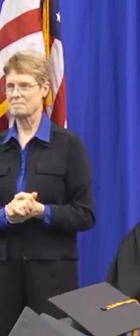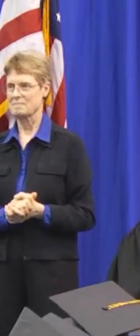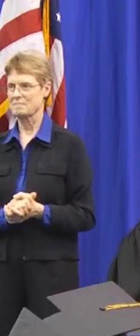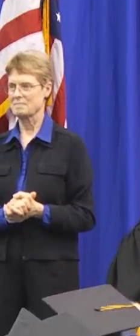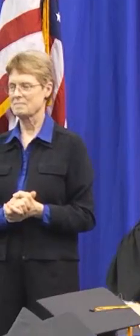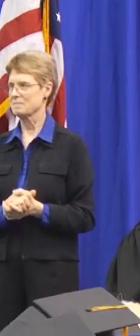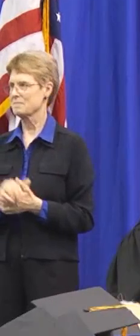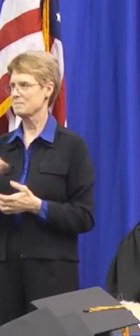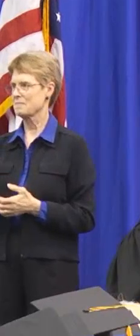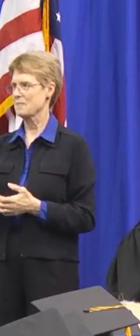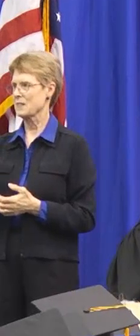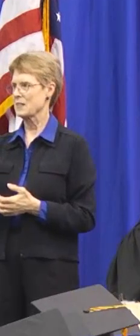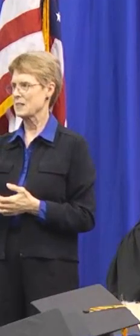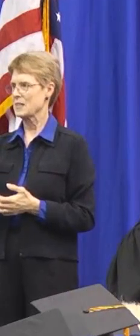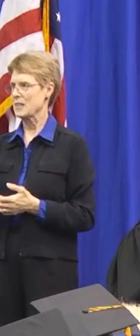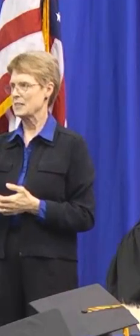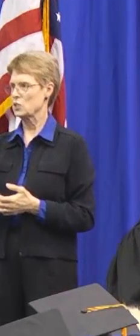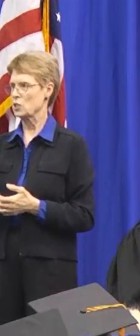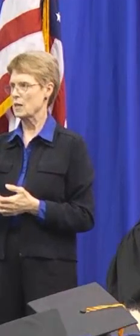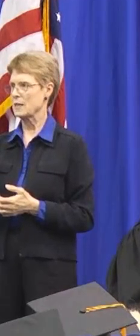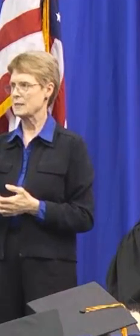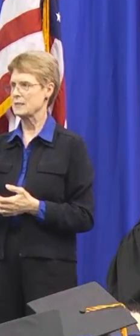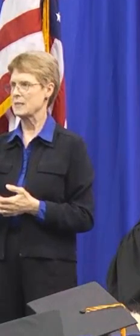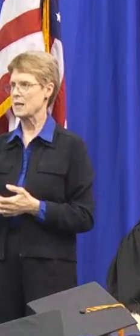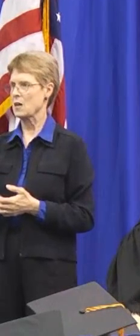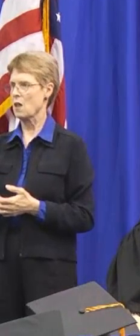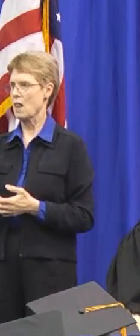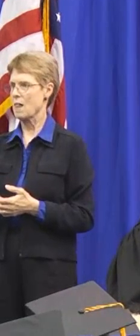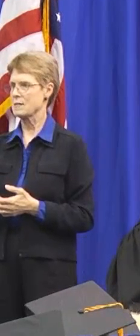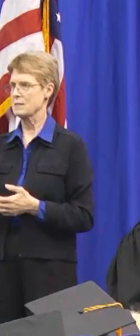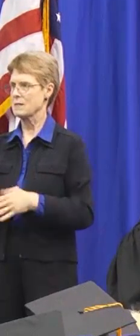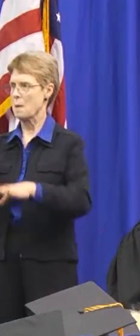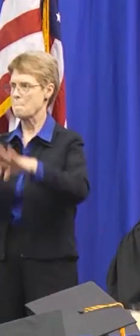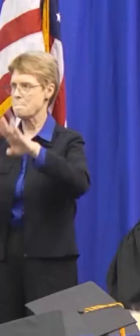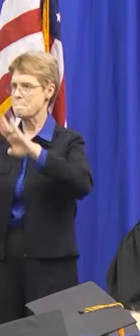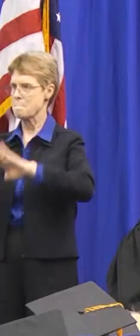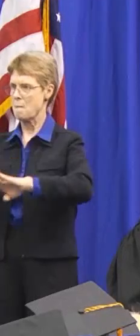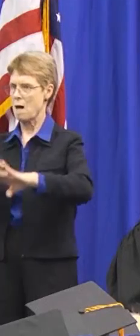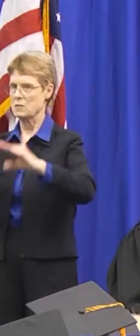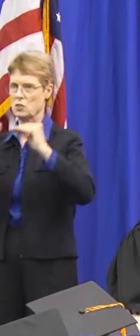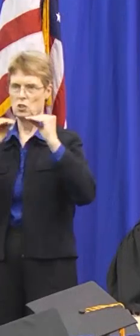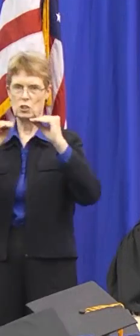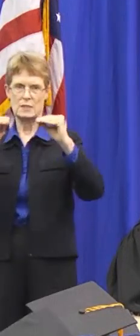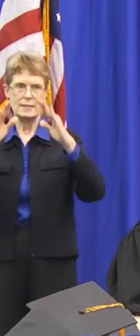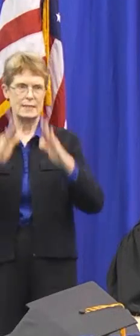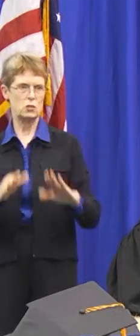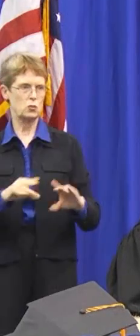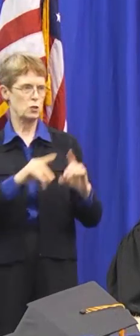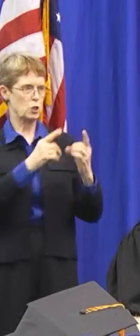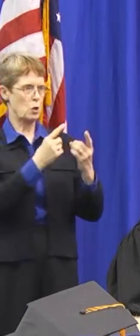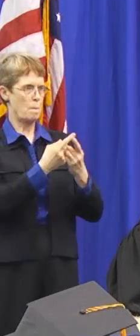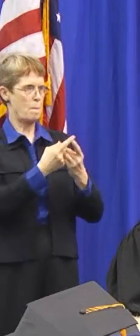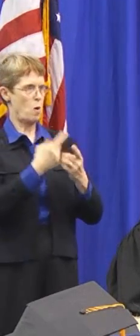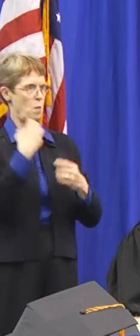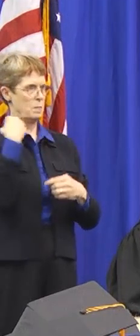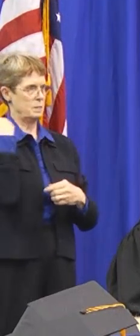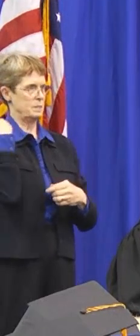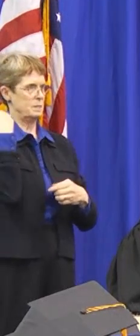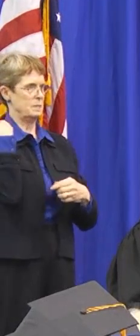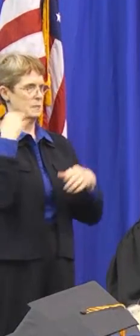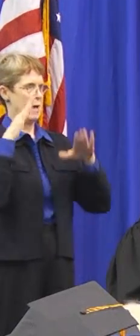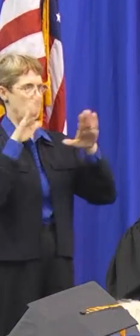Nisha Nicholas, biology instructor and department chair, outstanding academic faculty member.